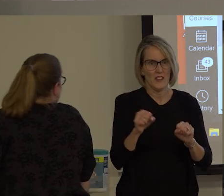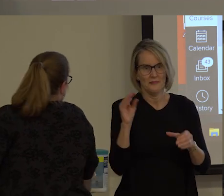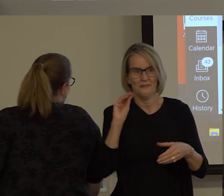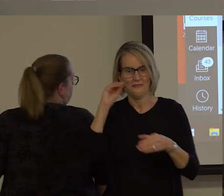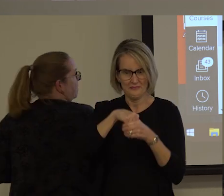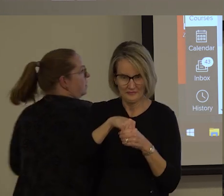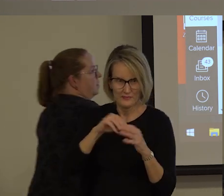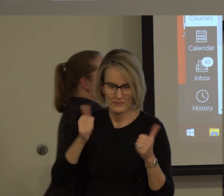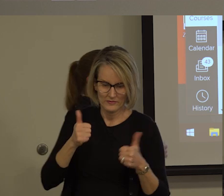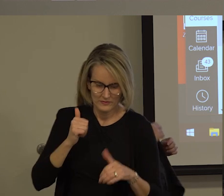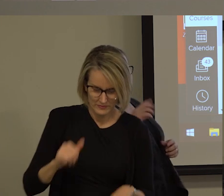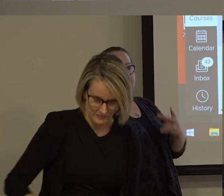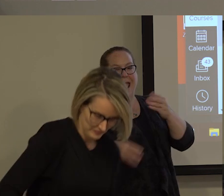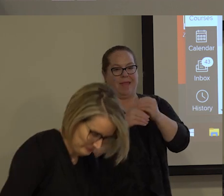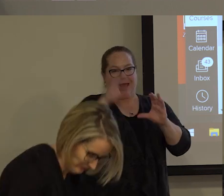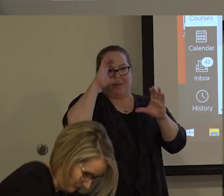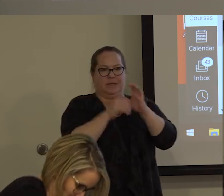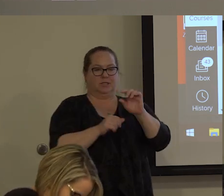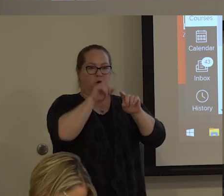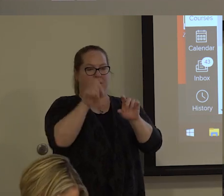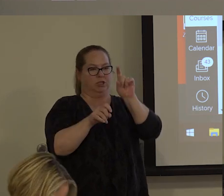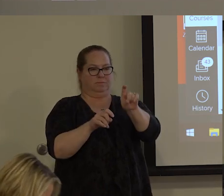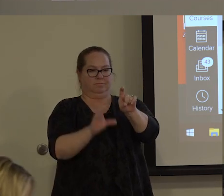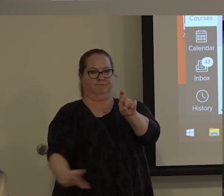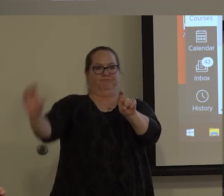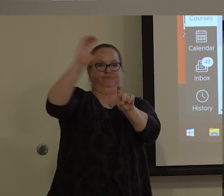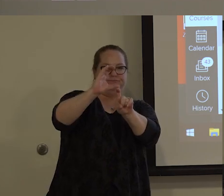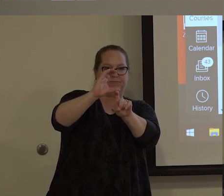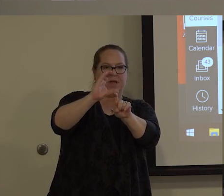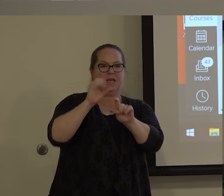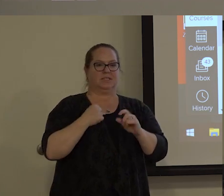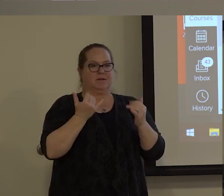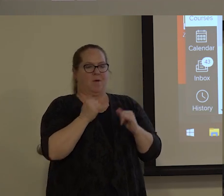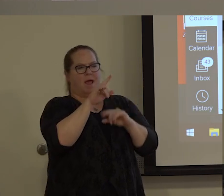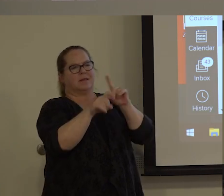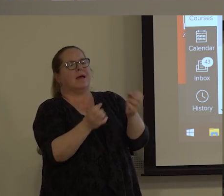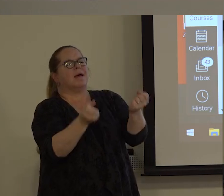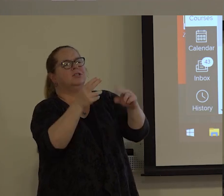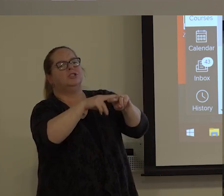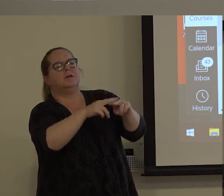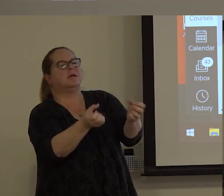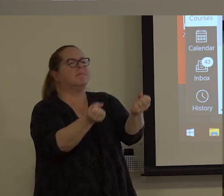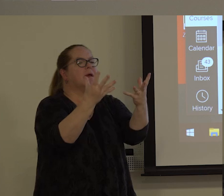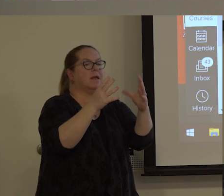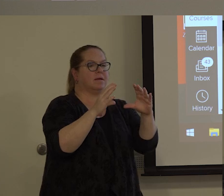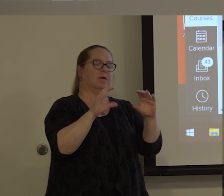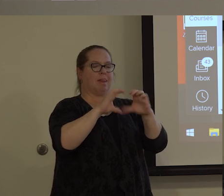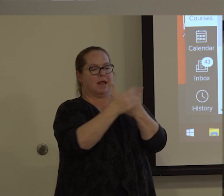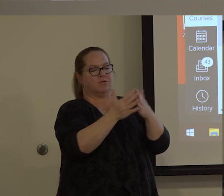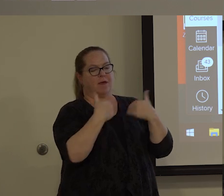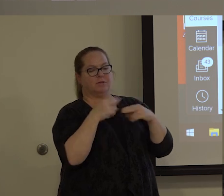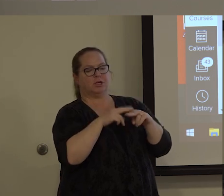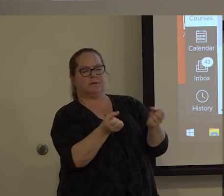an image above the question. This case is just a question. So we are asking them how many chairs are in the classroom,